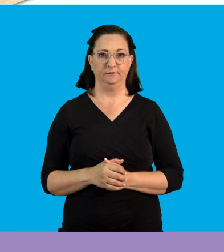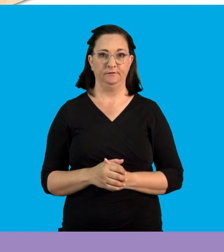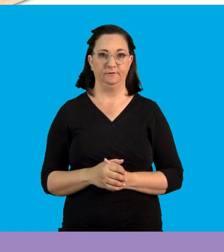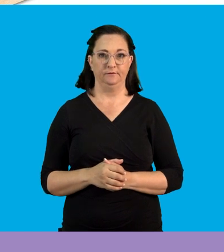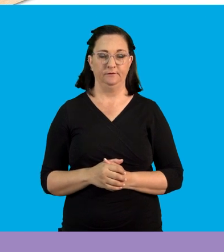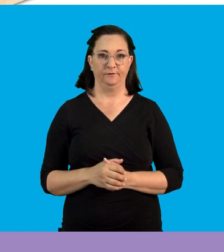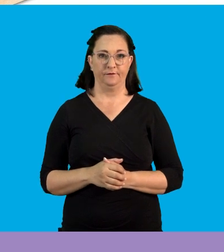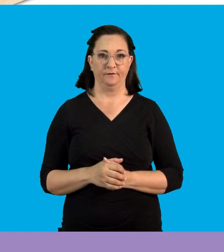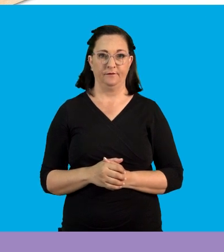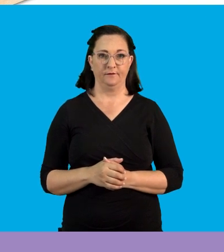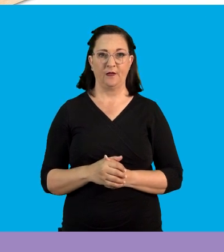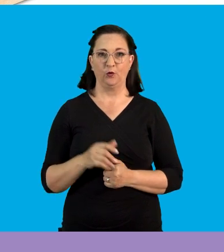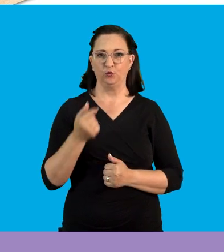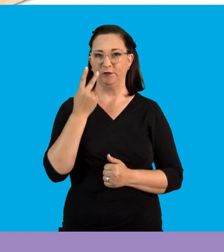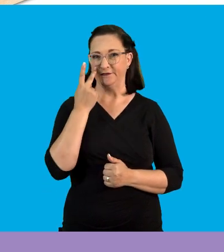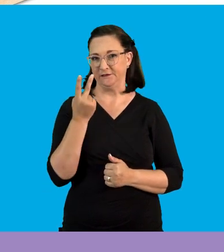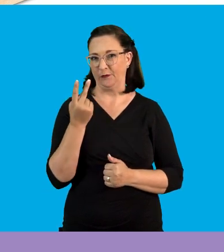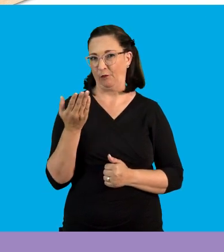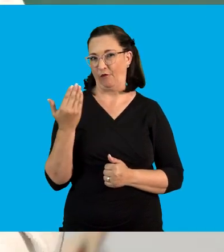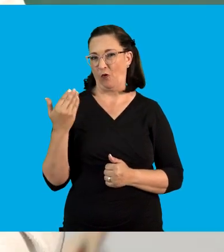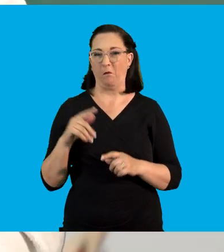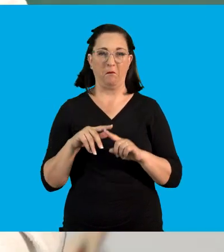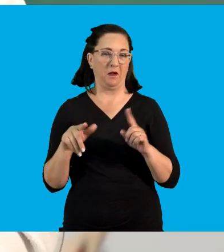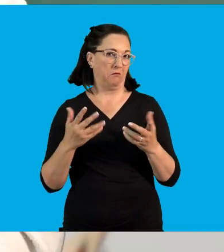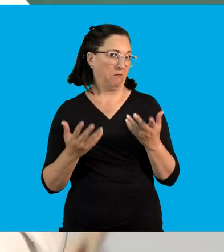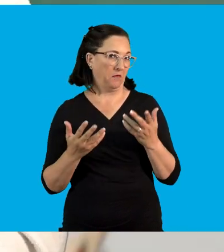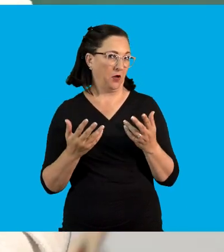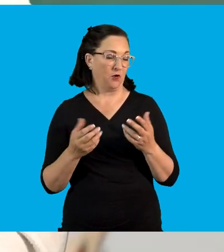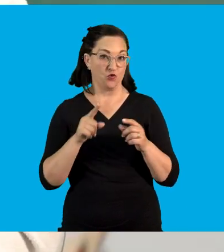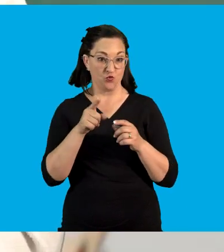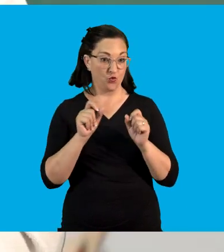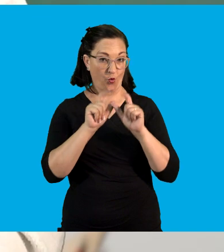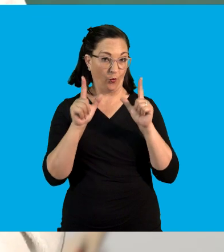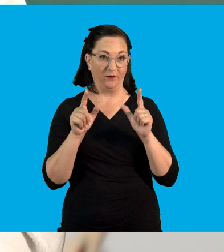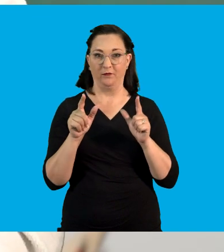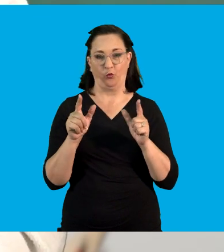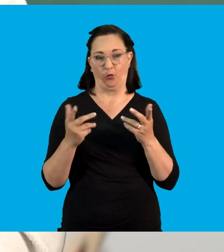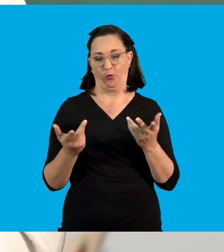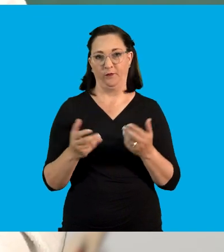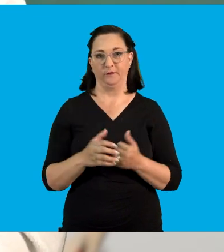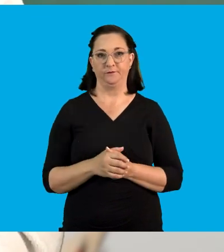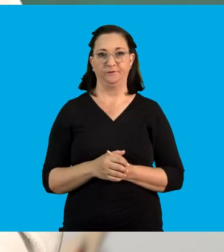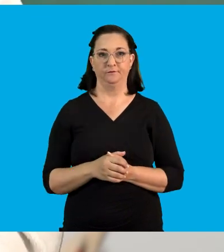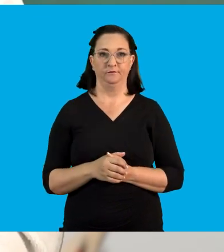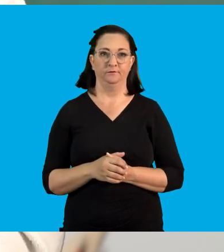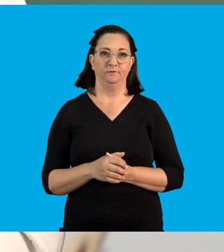are equal. So it's something we've been used to, but we're maybe not aware that it's an example of